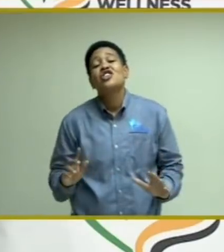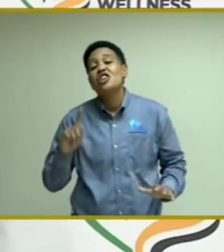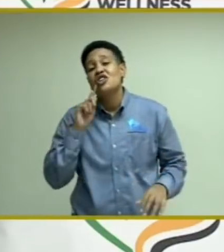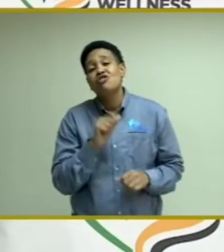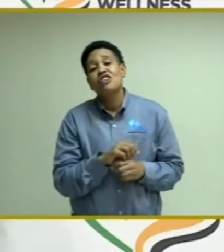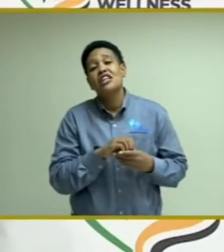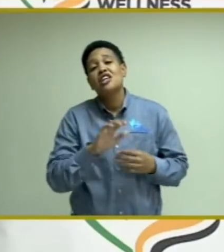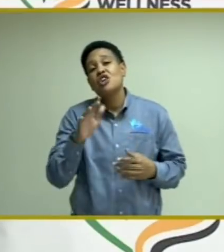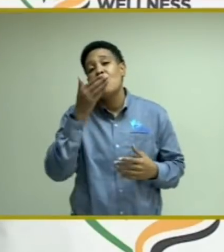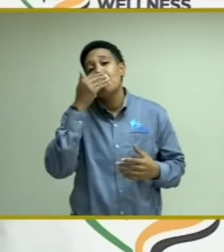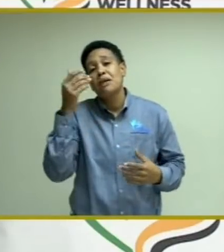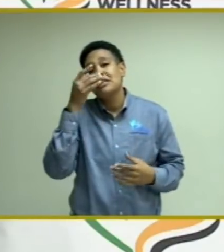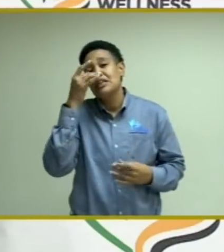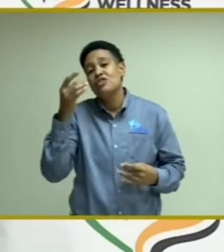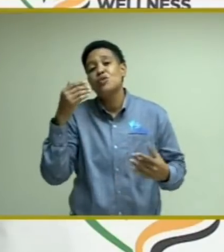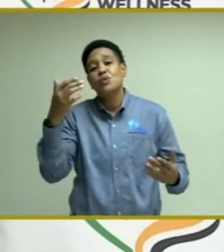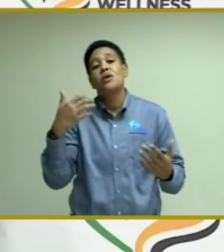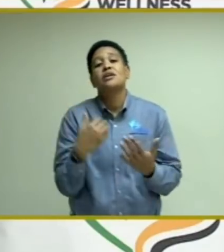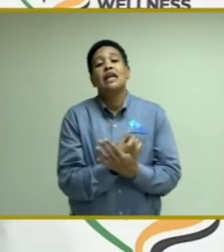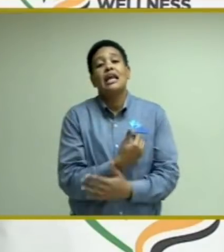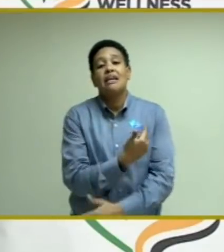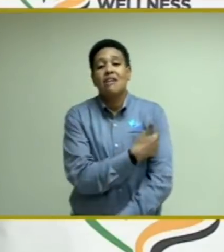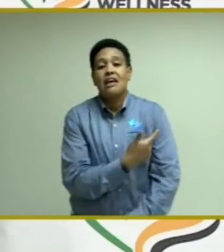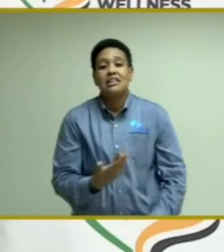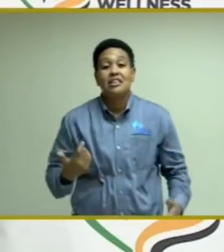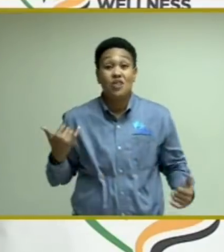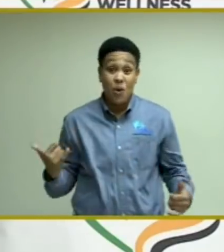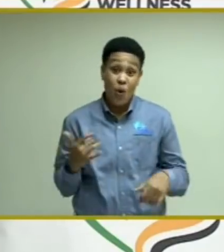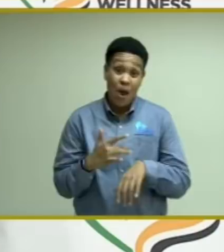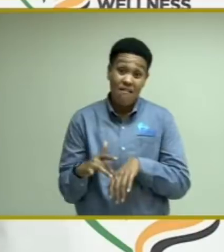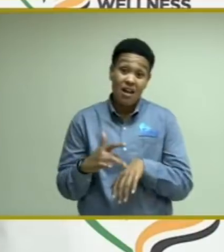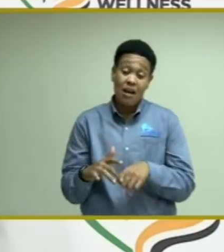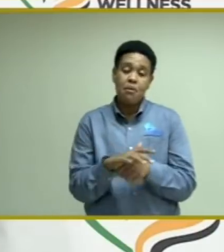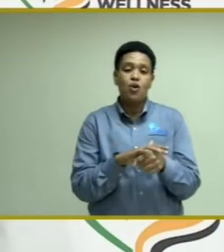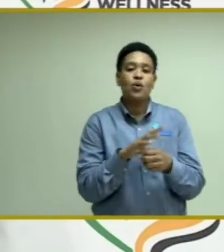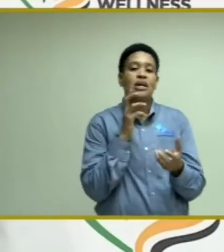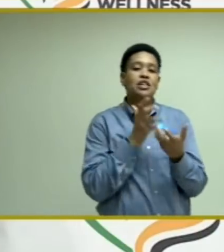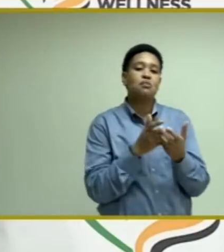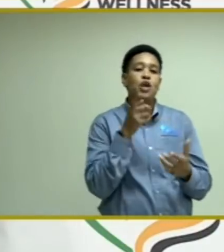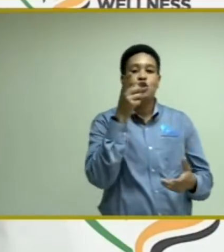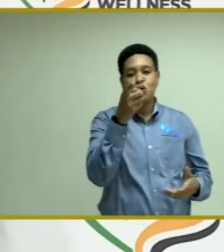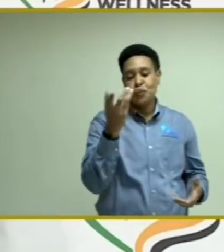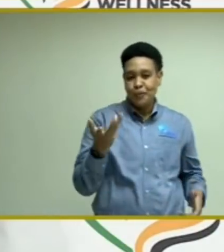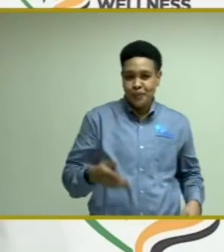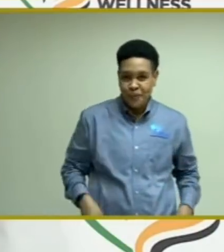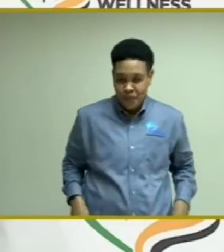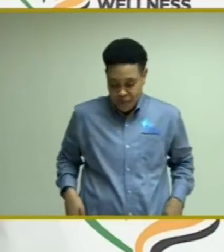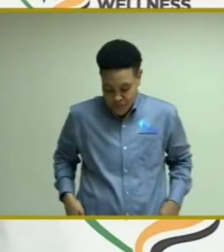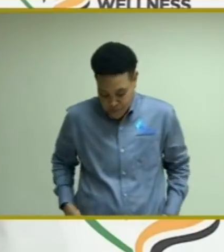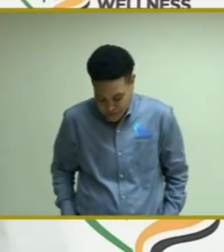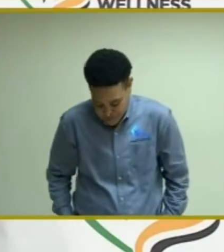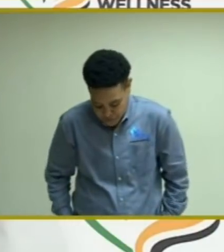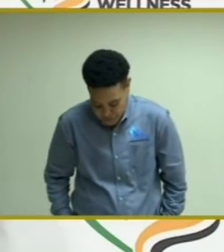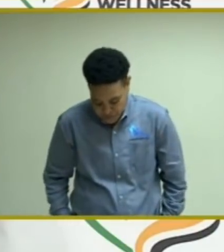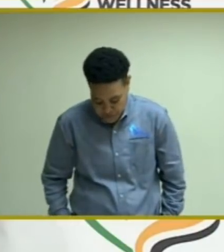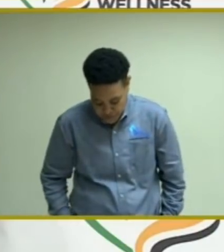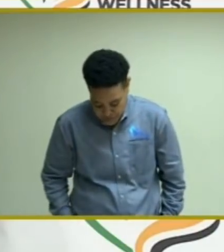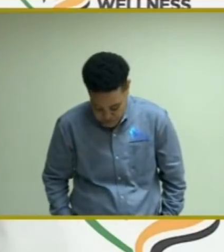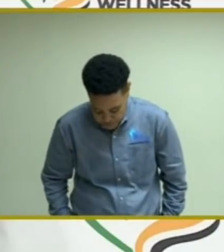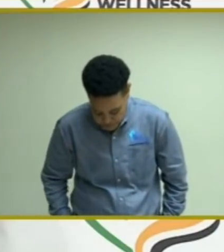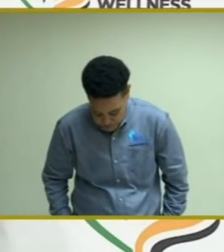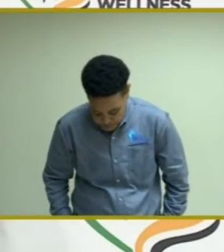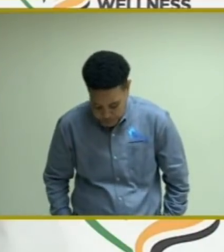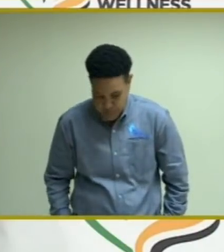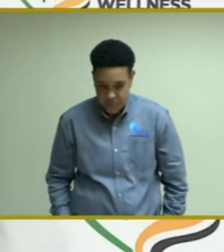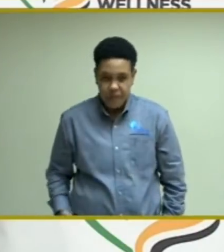in your best interest to take the vaccine. And it is available at a location near you. And so we would